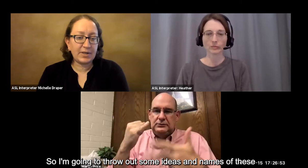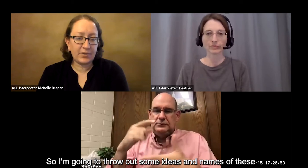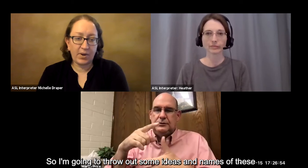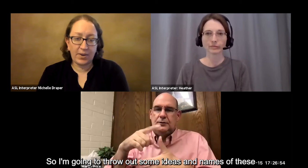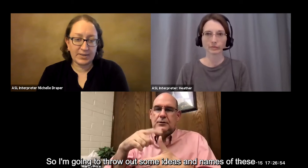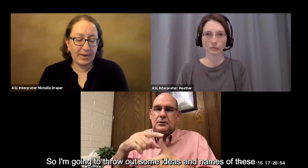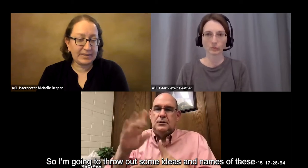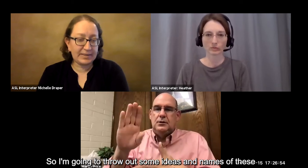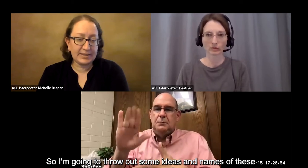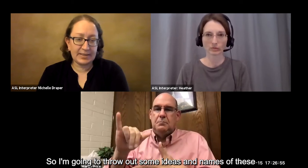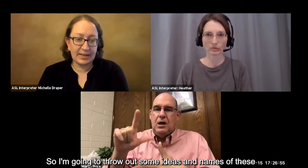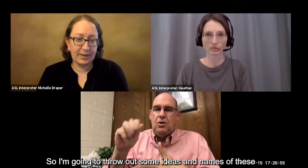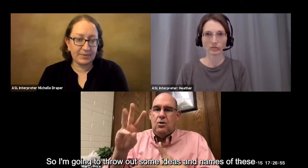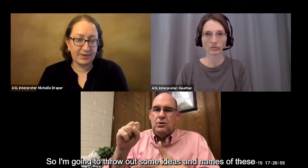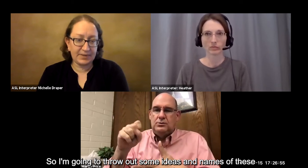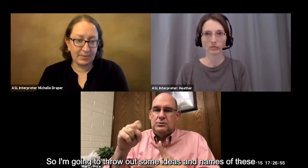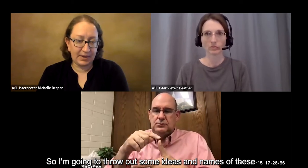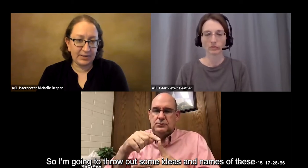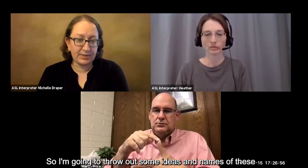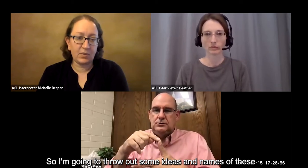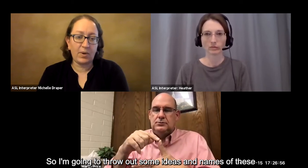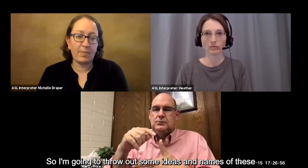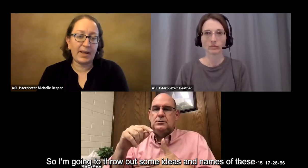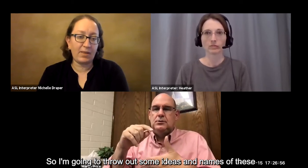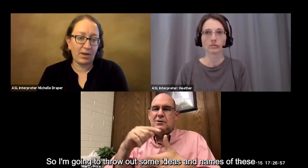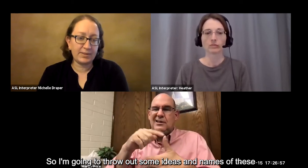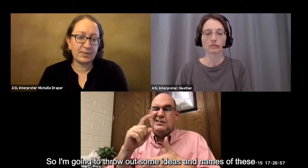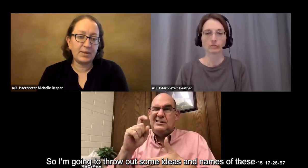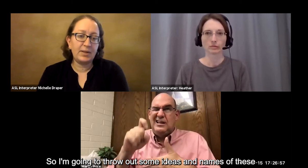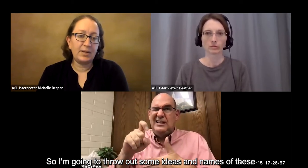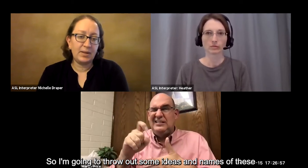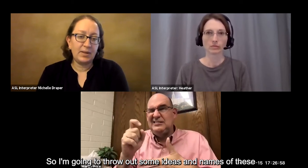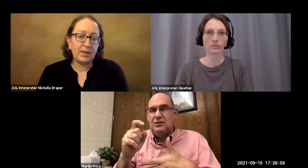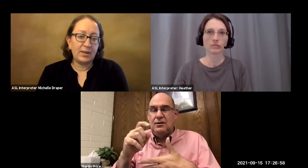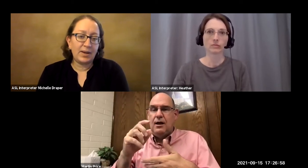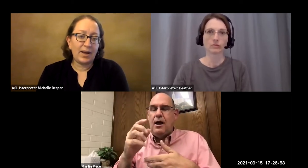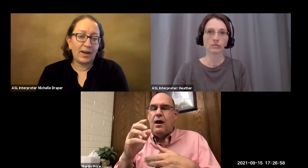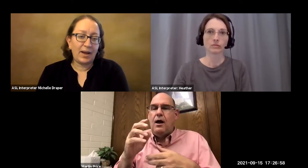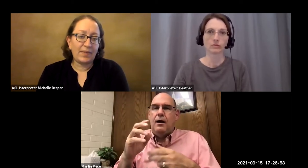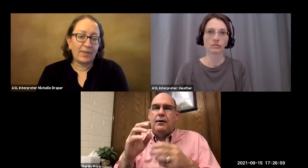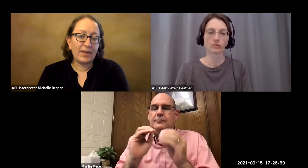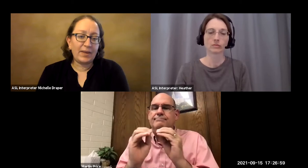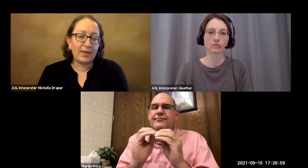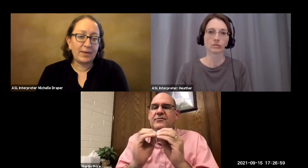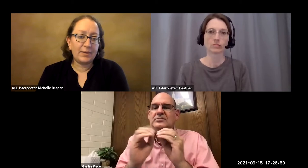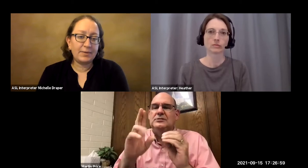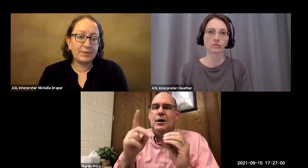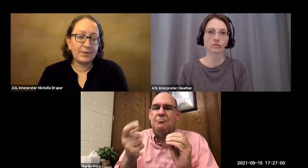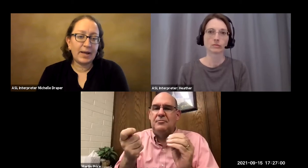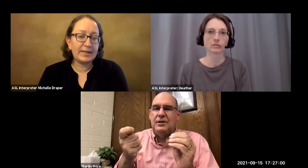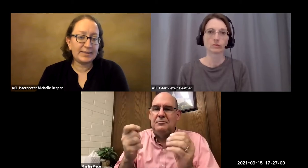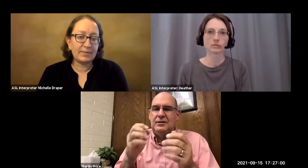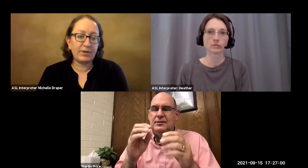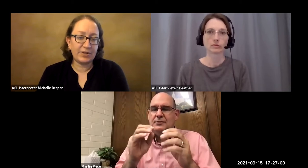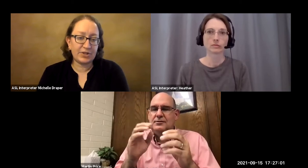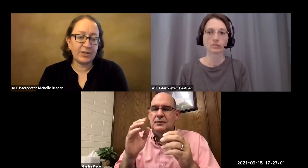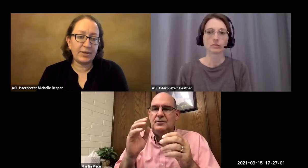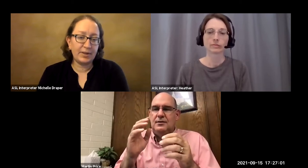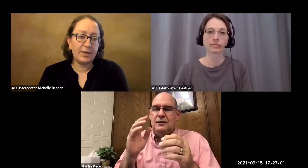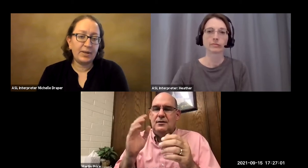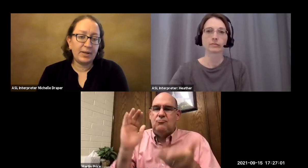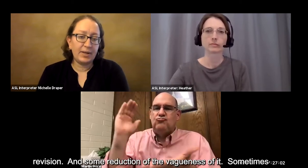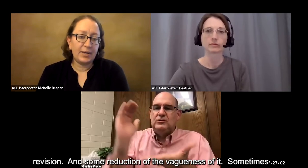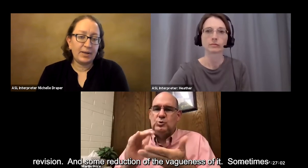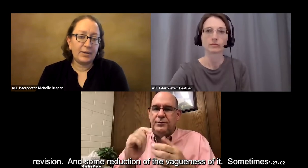So I'm just going to throw out some ideas and names of these committees. So bylaws, I think it needs some